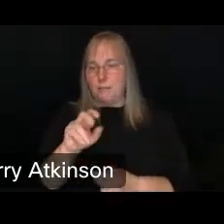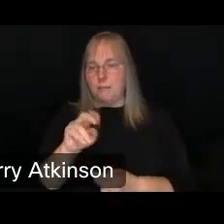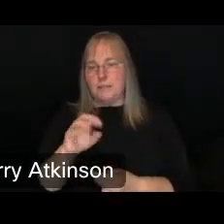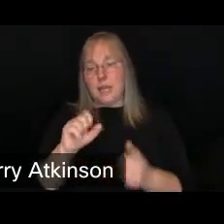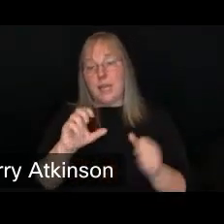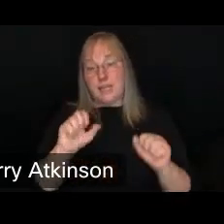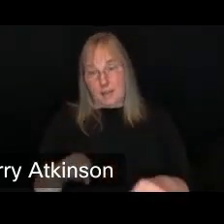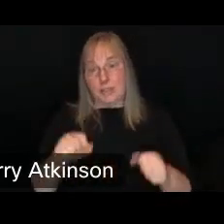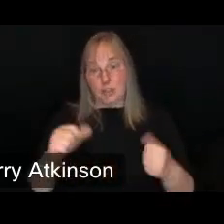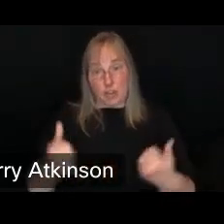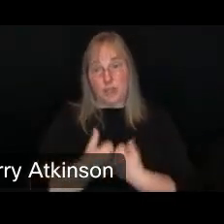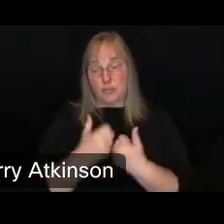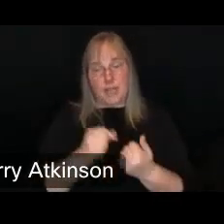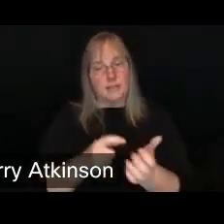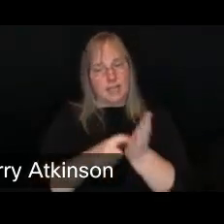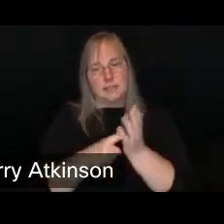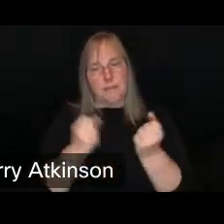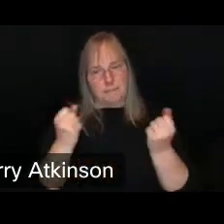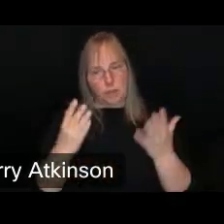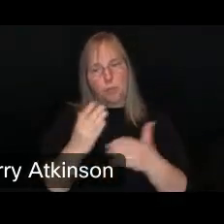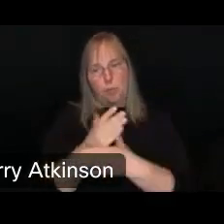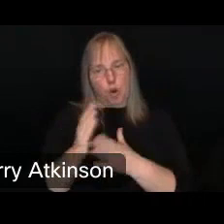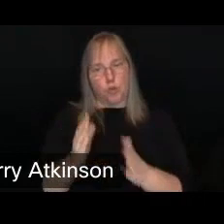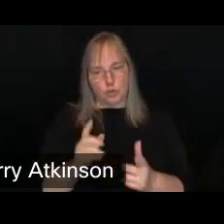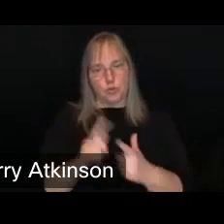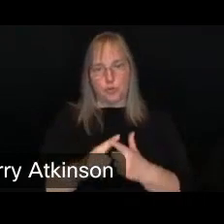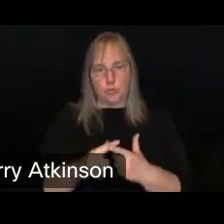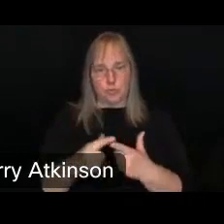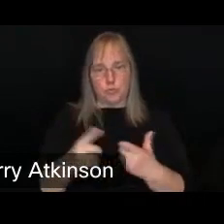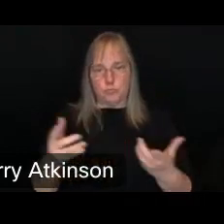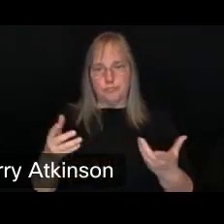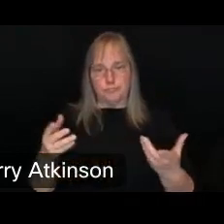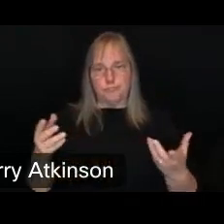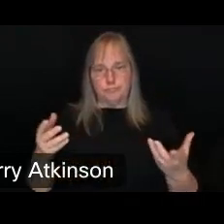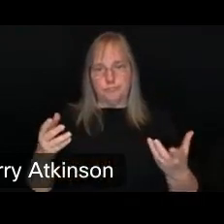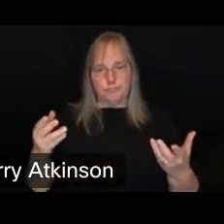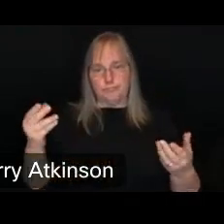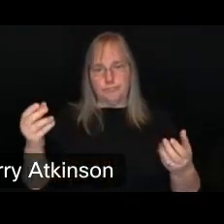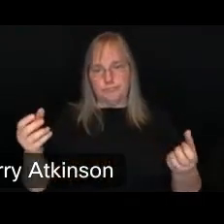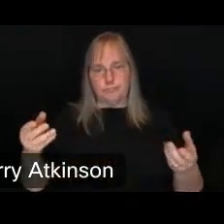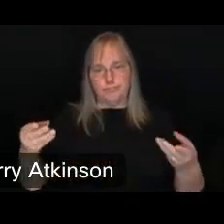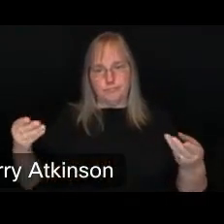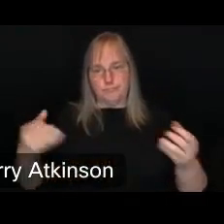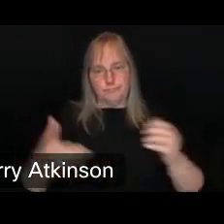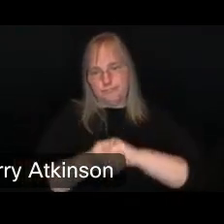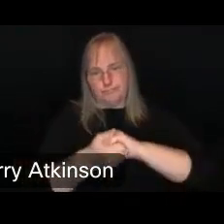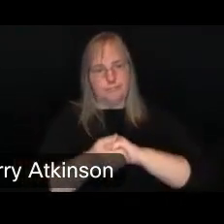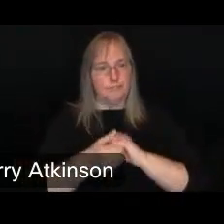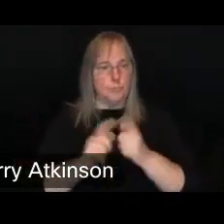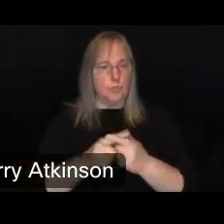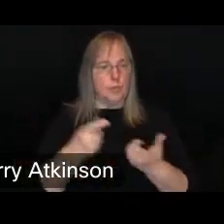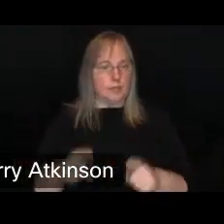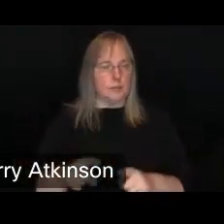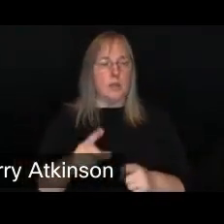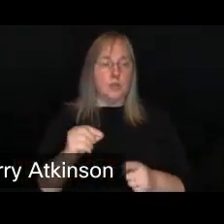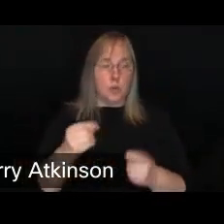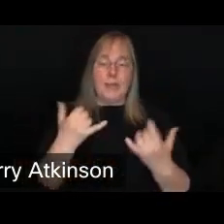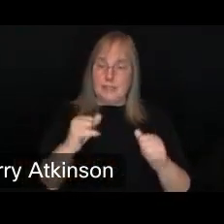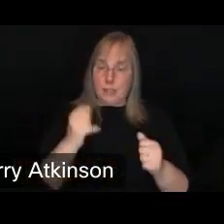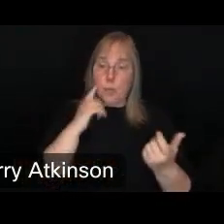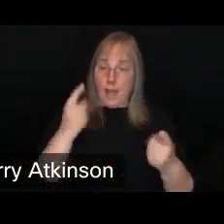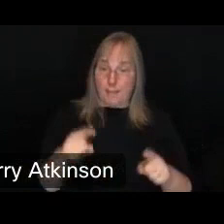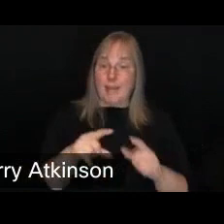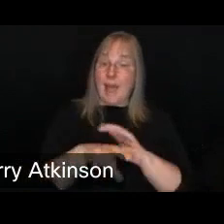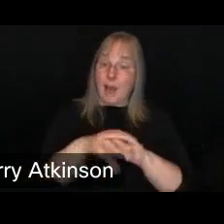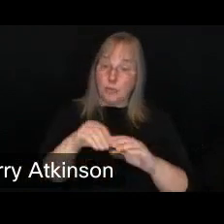partners to come into the table to realize them. So future growth in the plan, of course, it will still occur outside of activity centers, but a